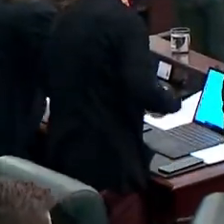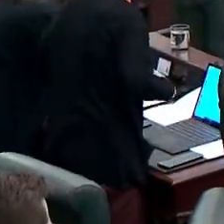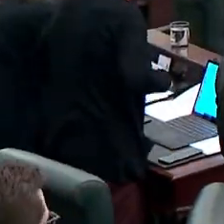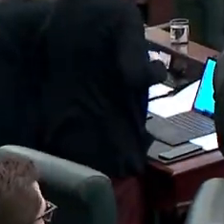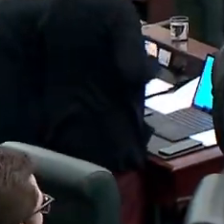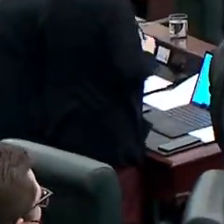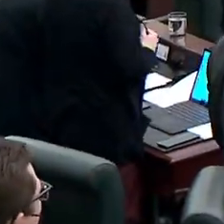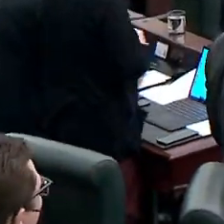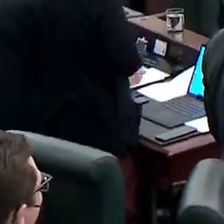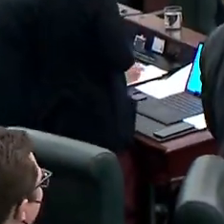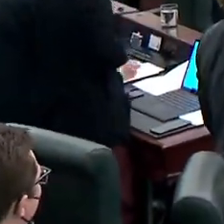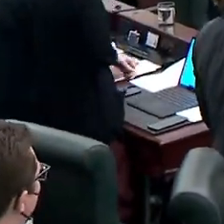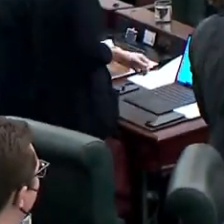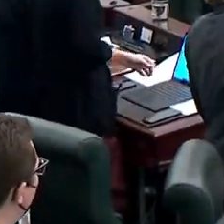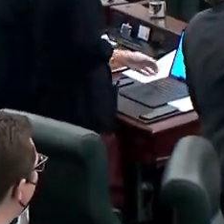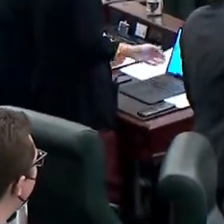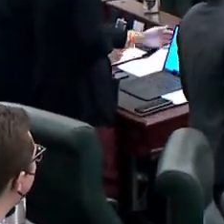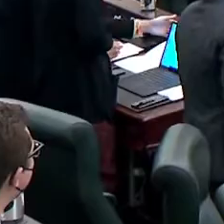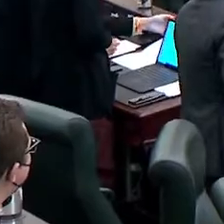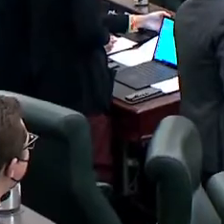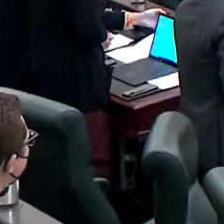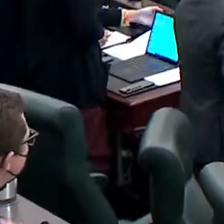Mr Speaker